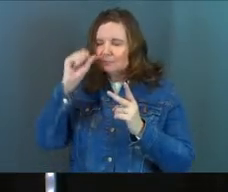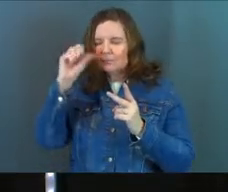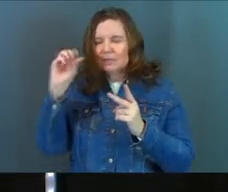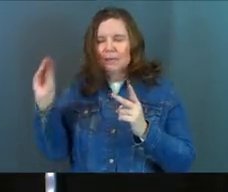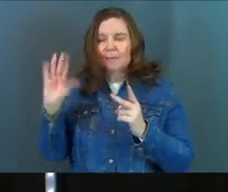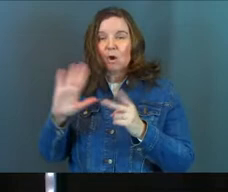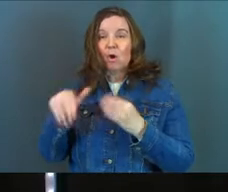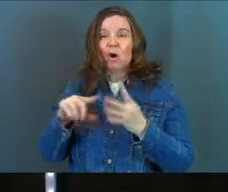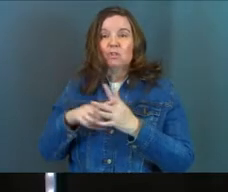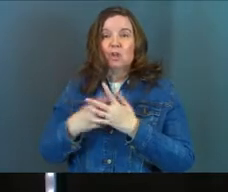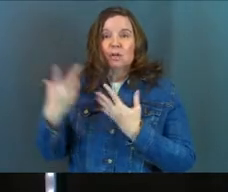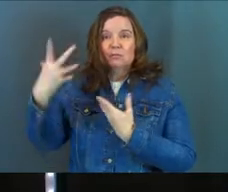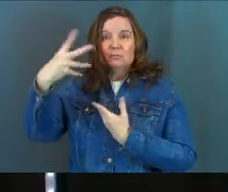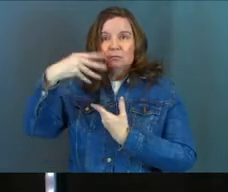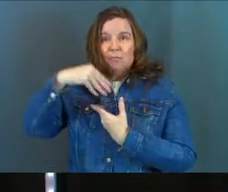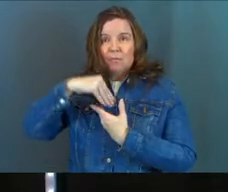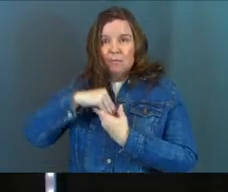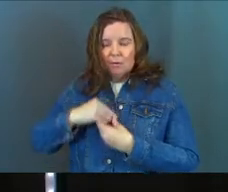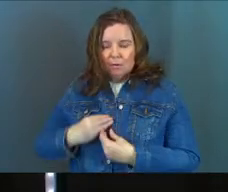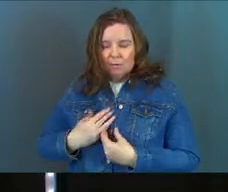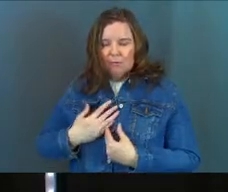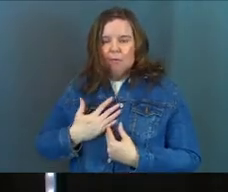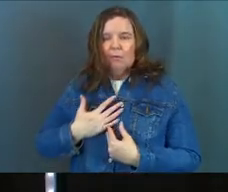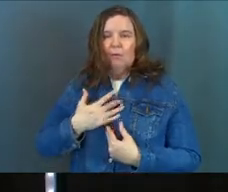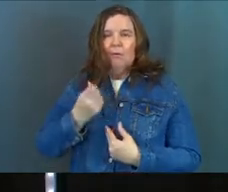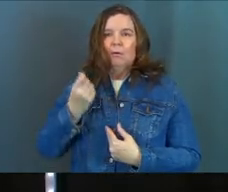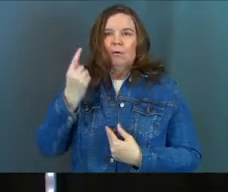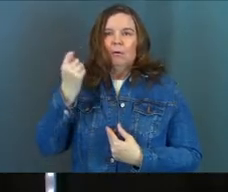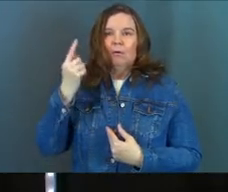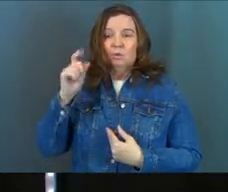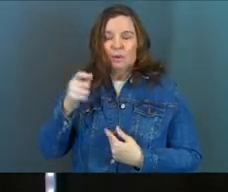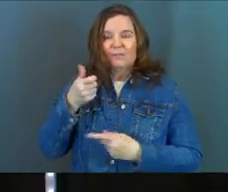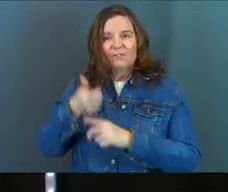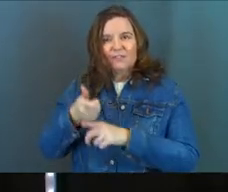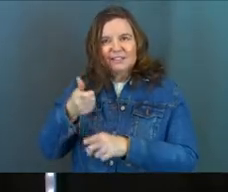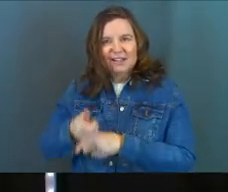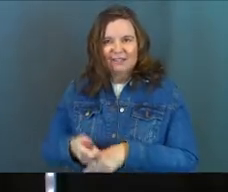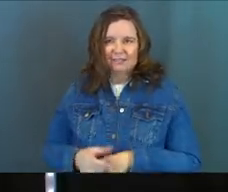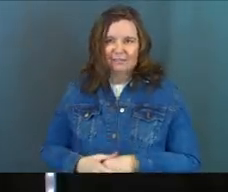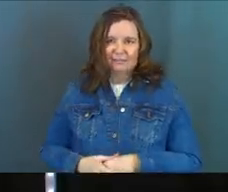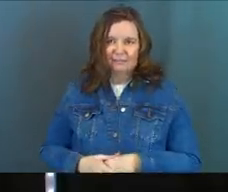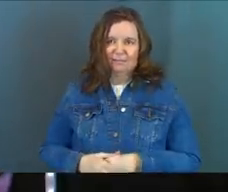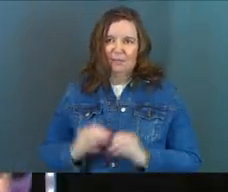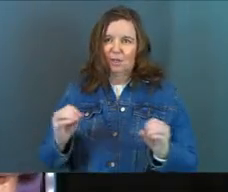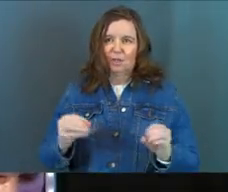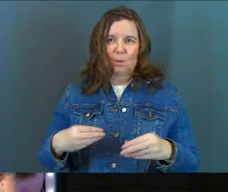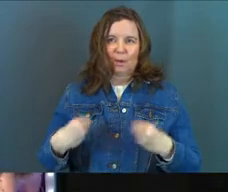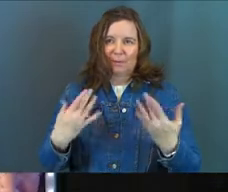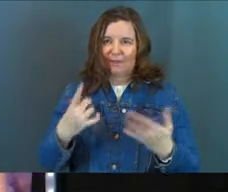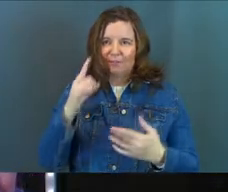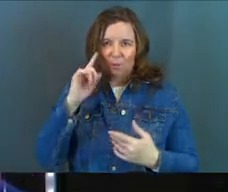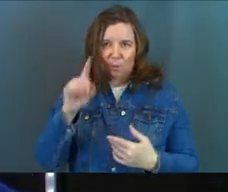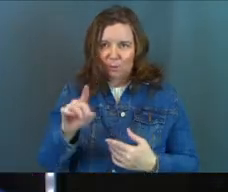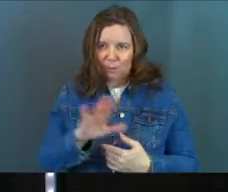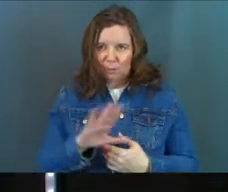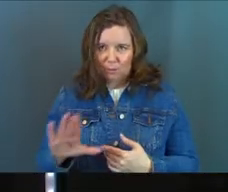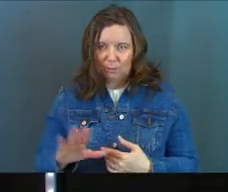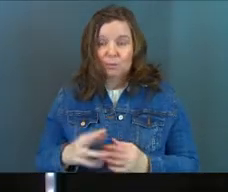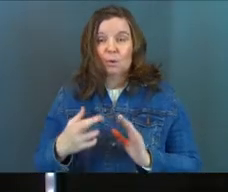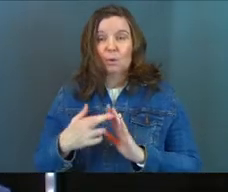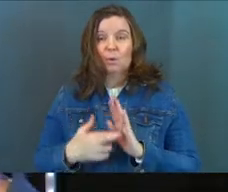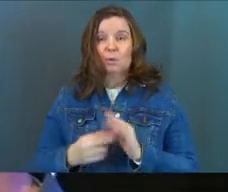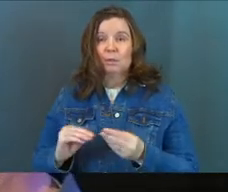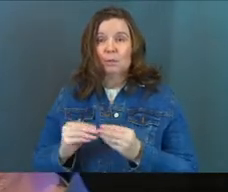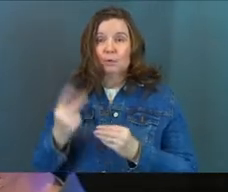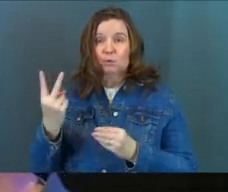his miracle, it all starts to turn on. You got to have it for you. No one can provide it for you. Rule